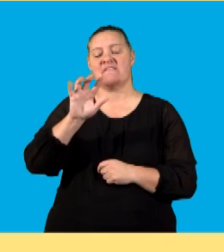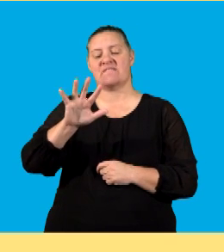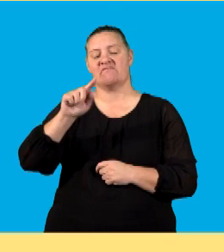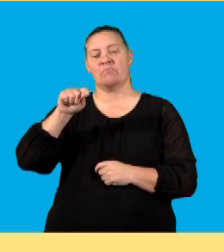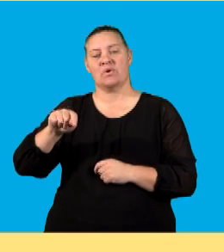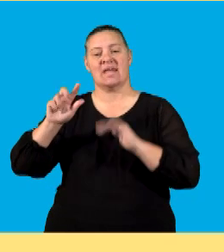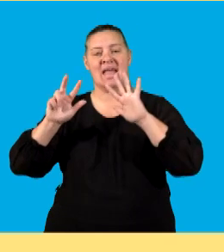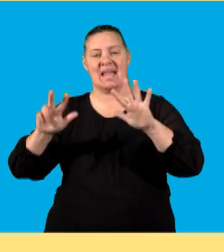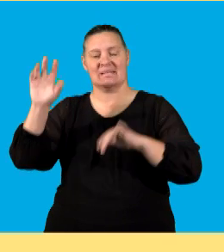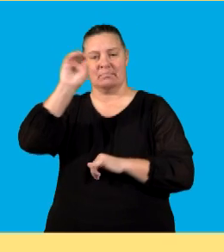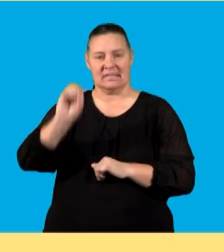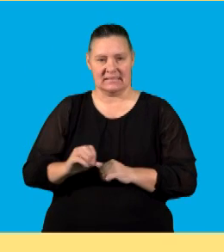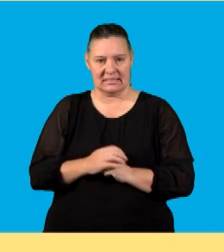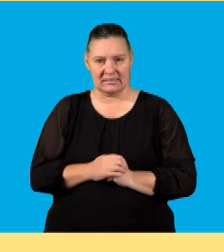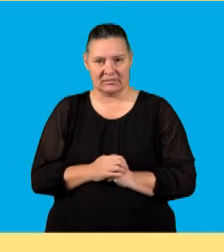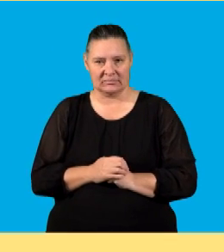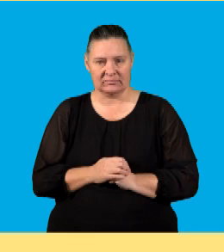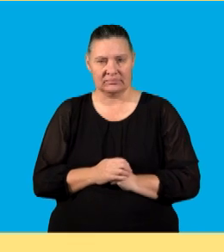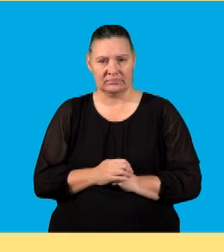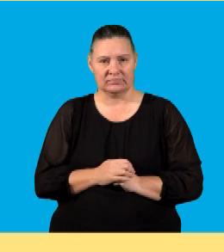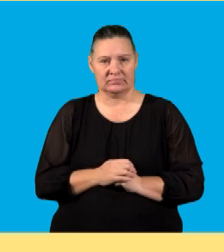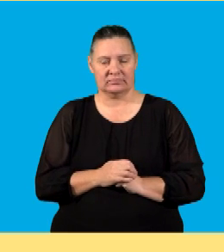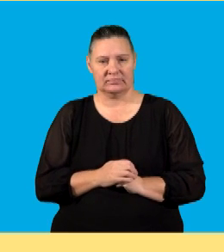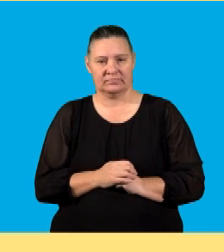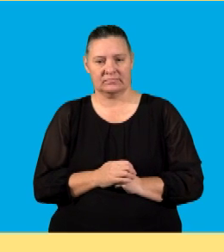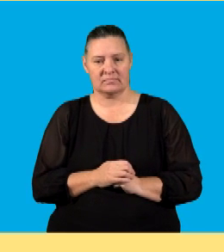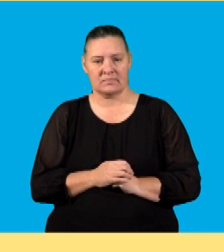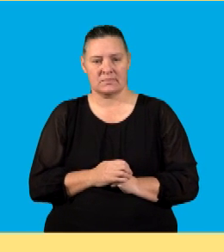getting 15.8%.